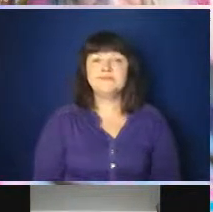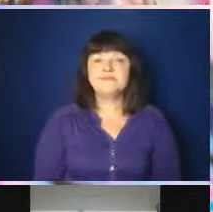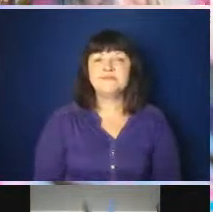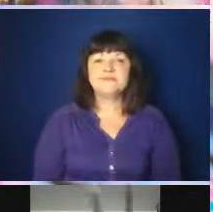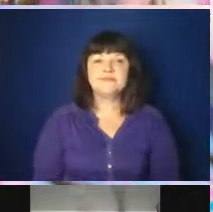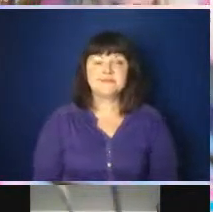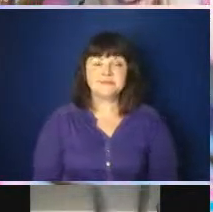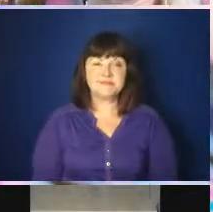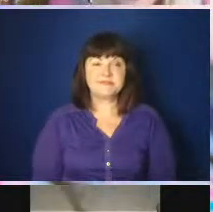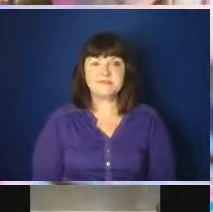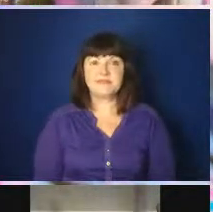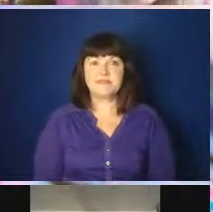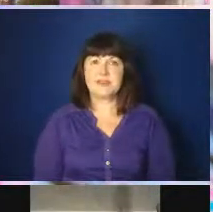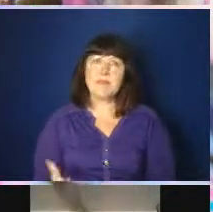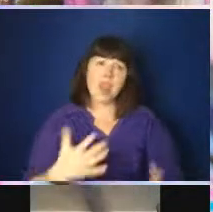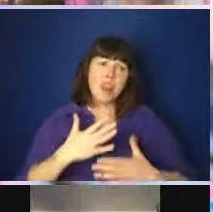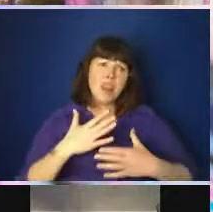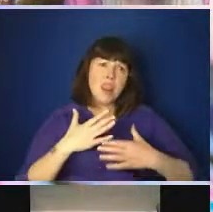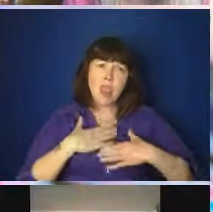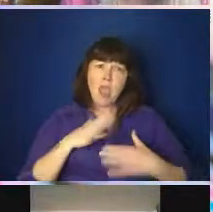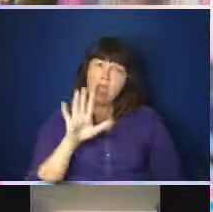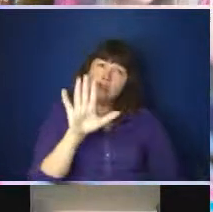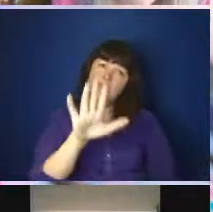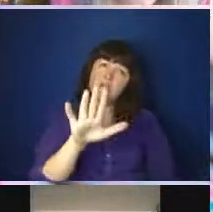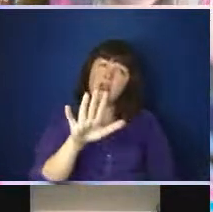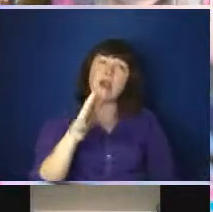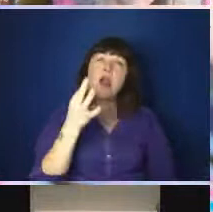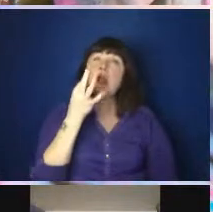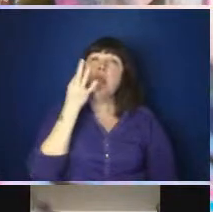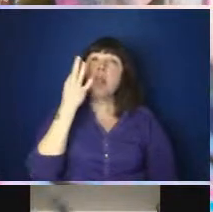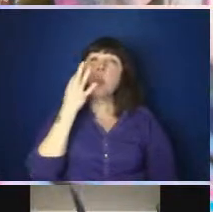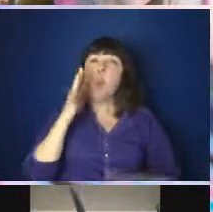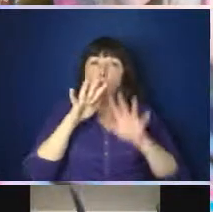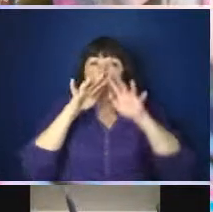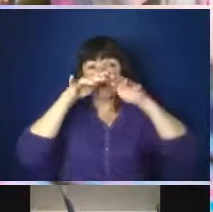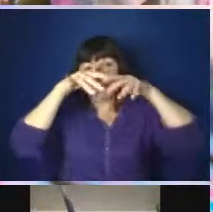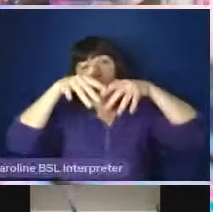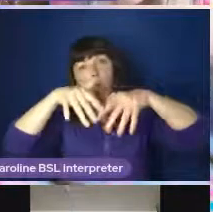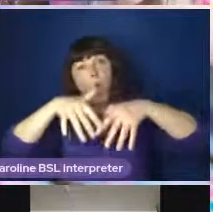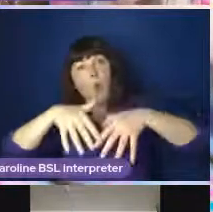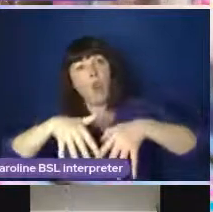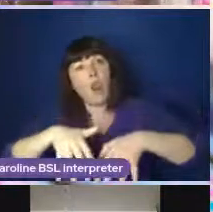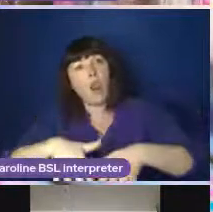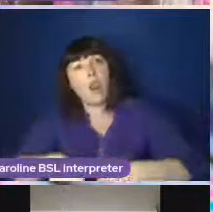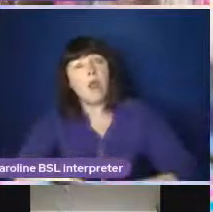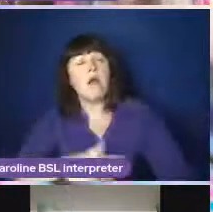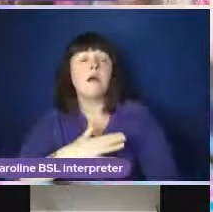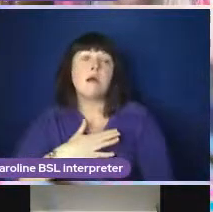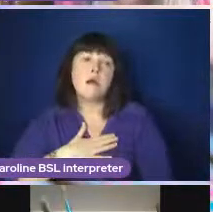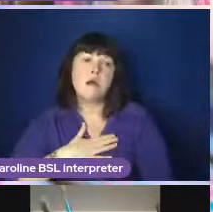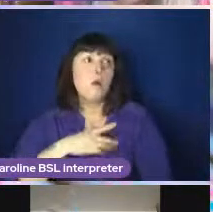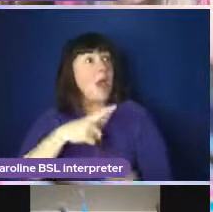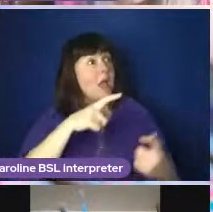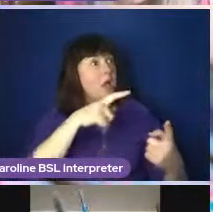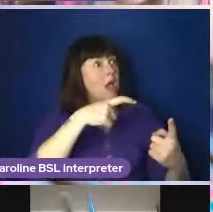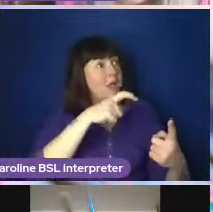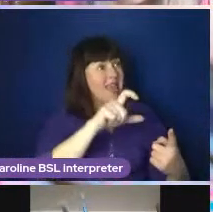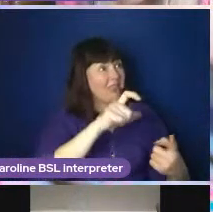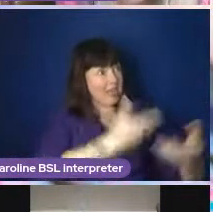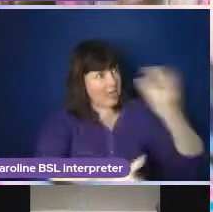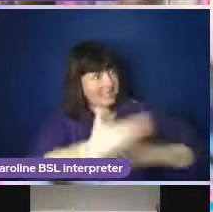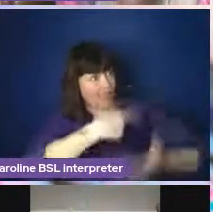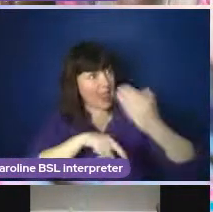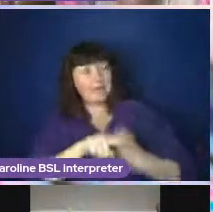think so. But yeah, I love the waterfall. Do you want to tell us a bit more about this picture then, Kathy? Yes. I